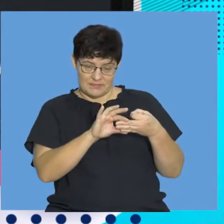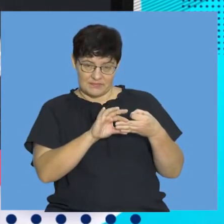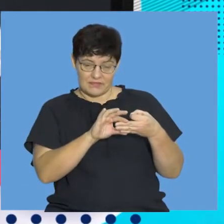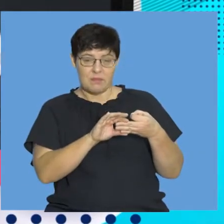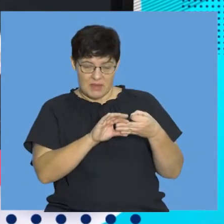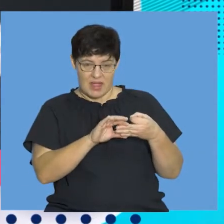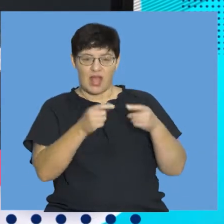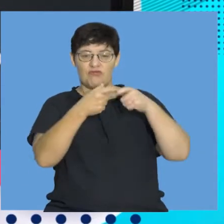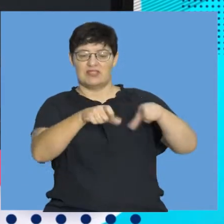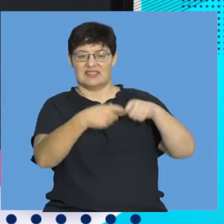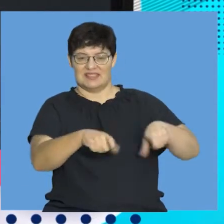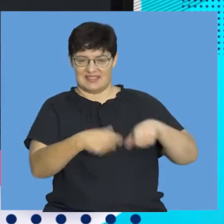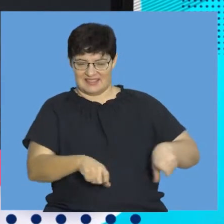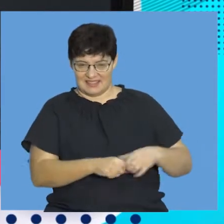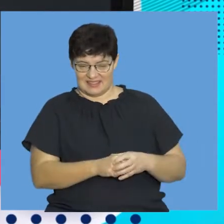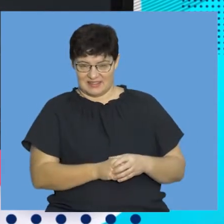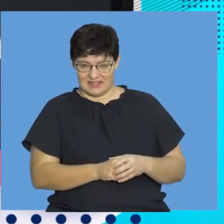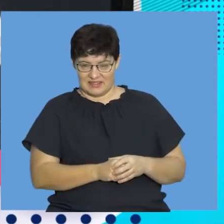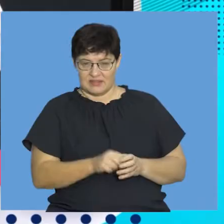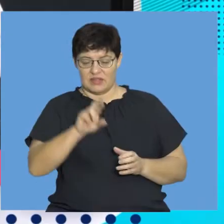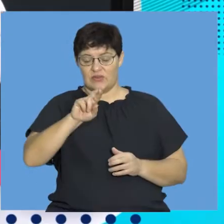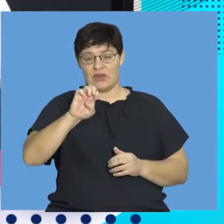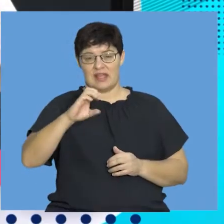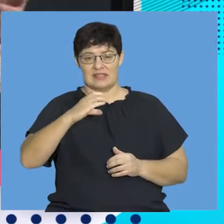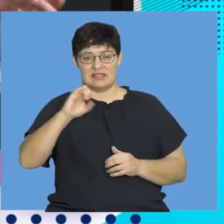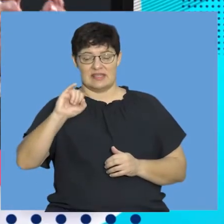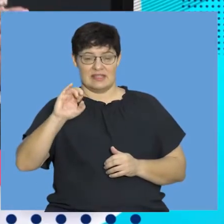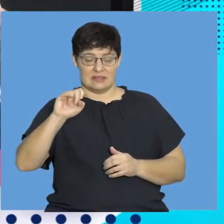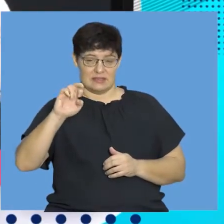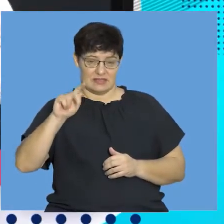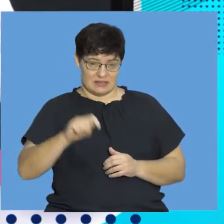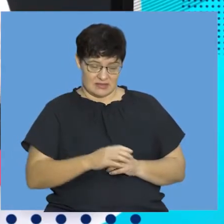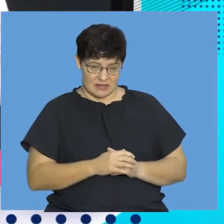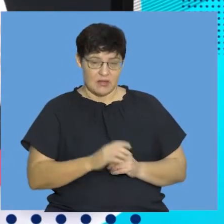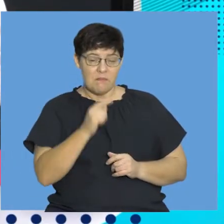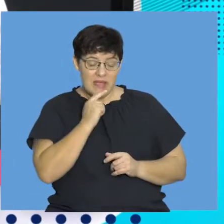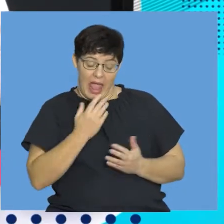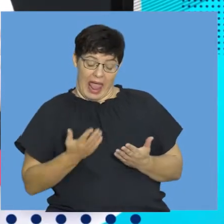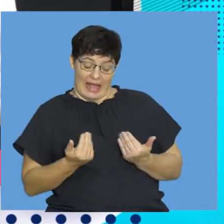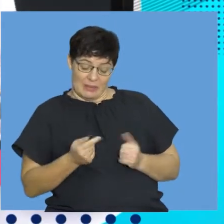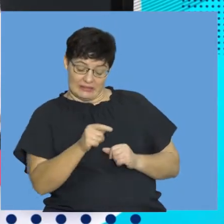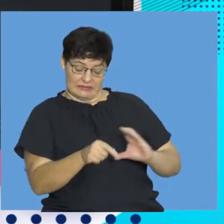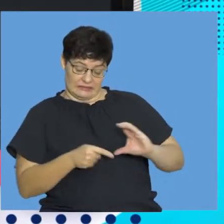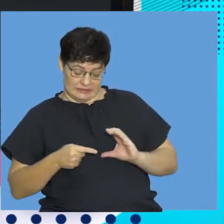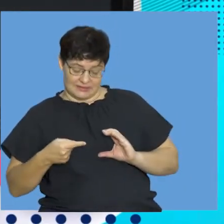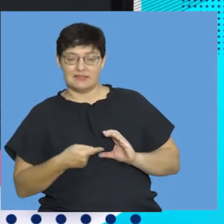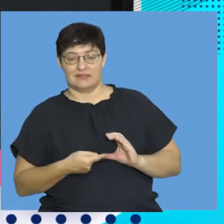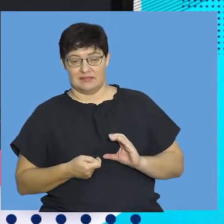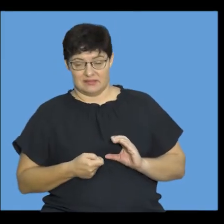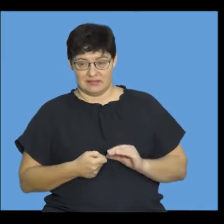receipts. So those are what you projected, okay? This is what I anticipate to receive. By the same